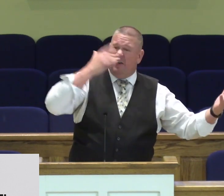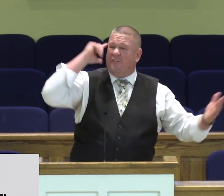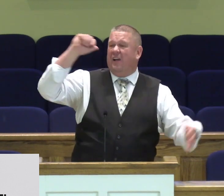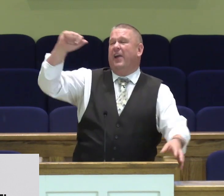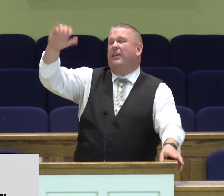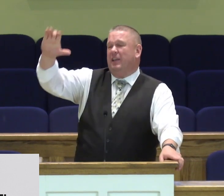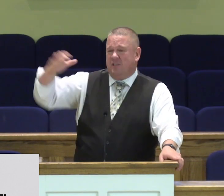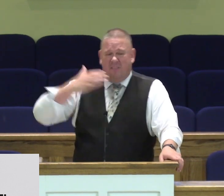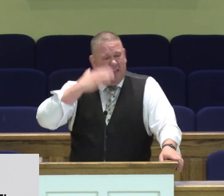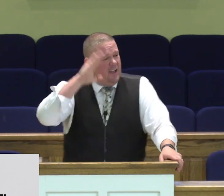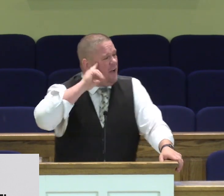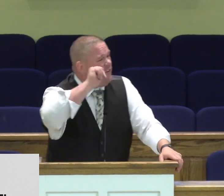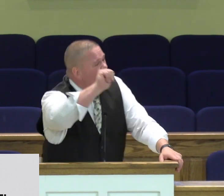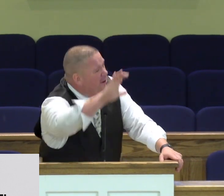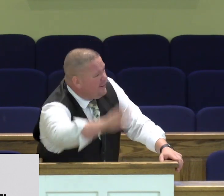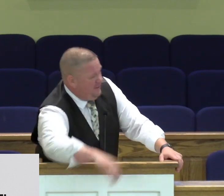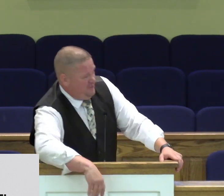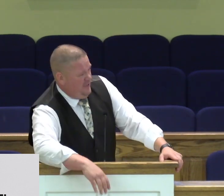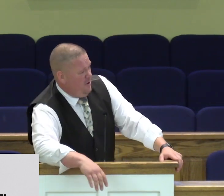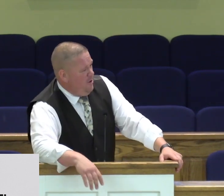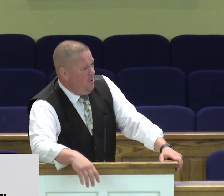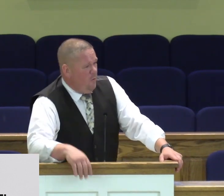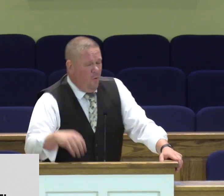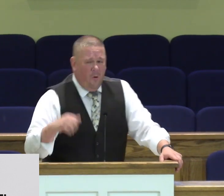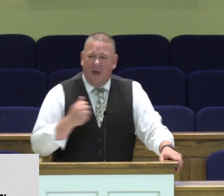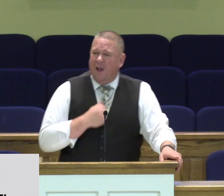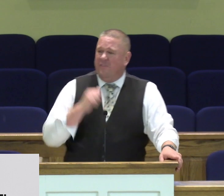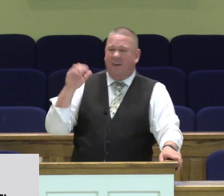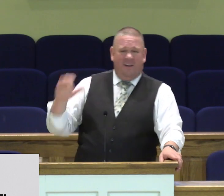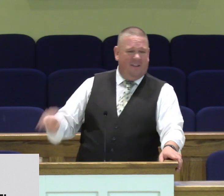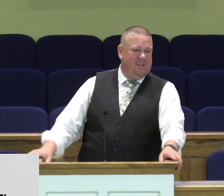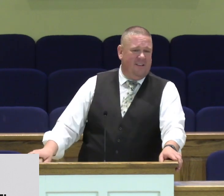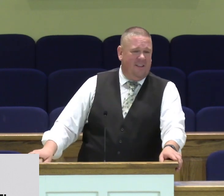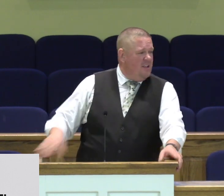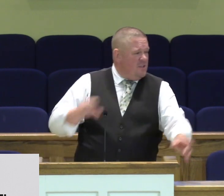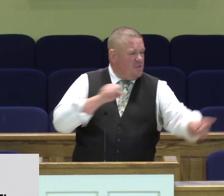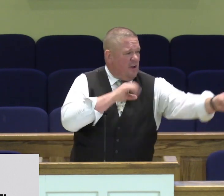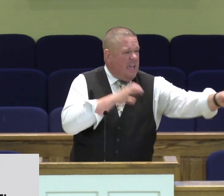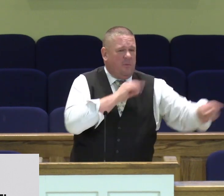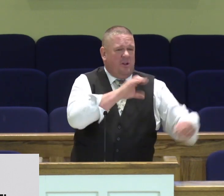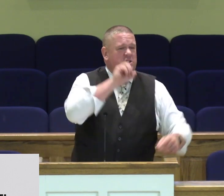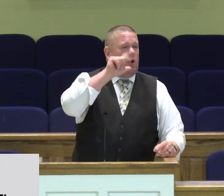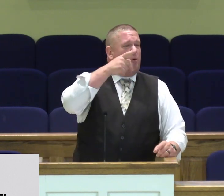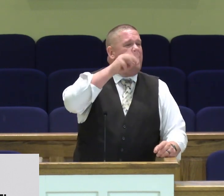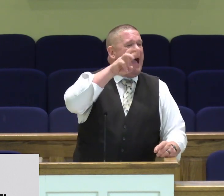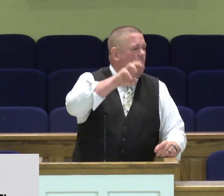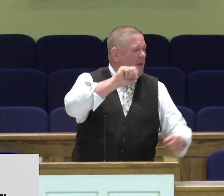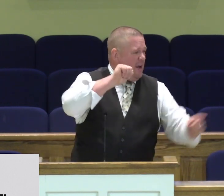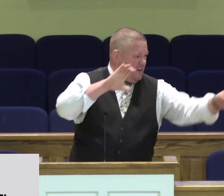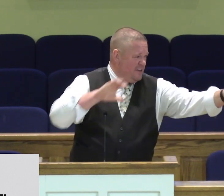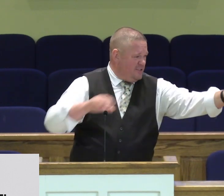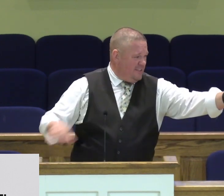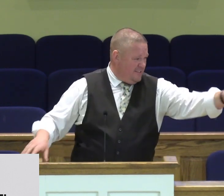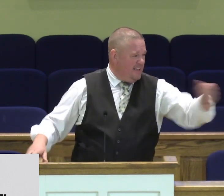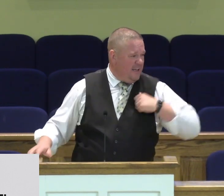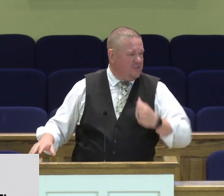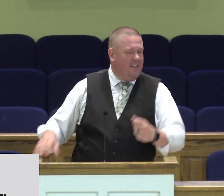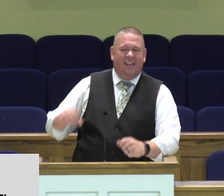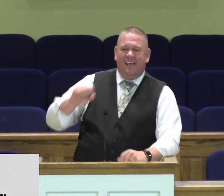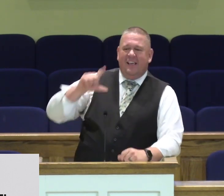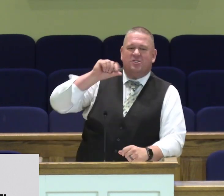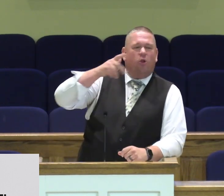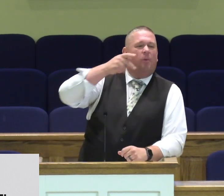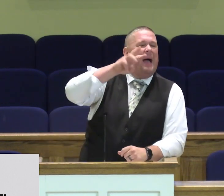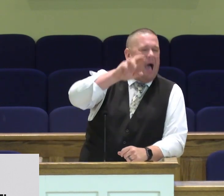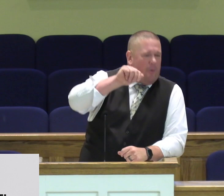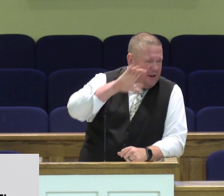Who's thankful for air conditioning? Thank God for air conditioning. Woo, I love air conditioning. Sean Campbell and his solar-powered air conditioning. See, he loves it.